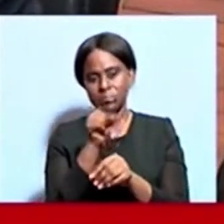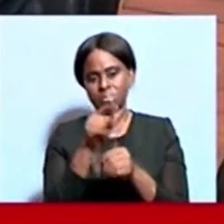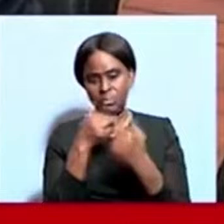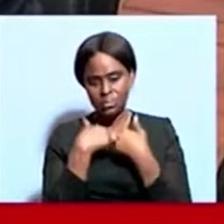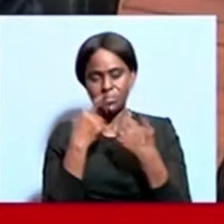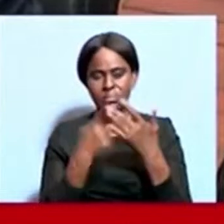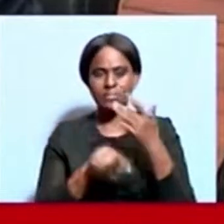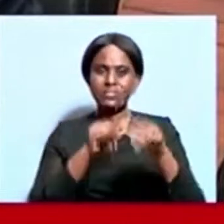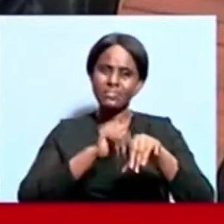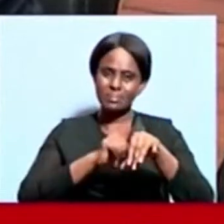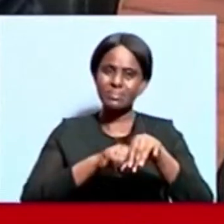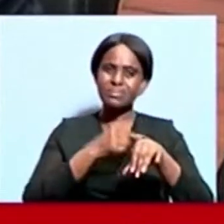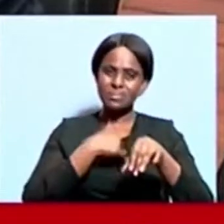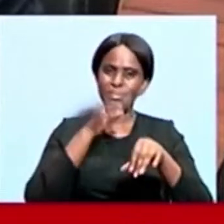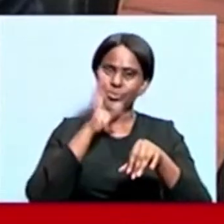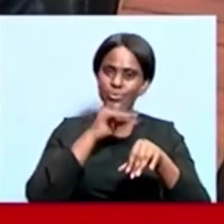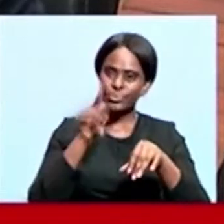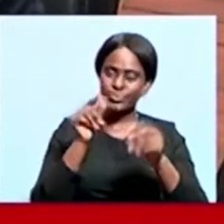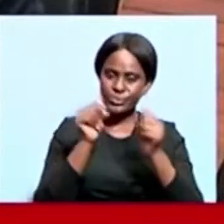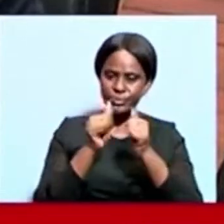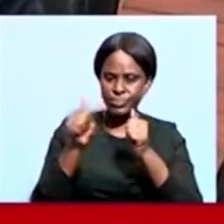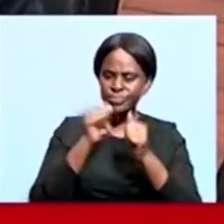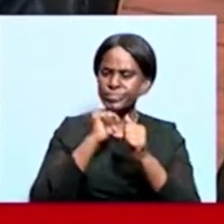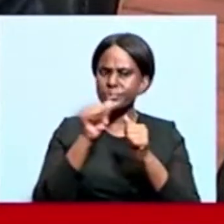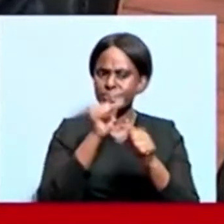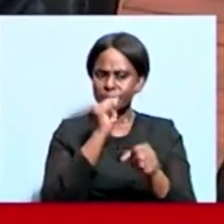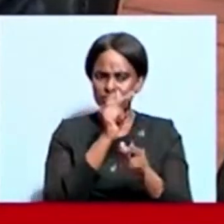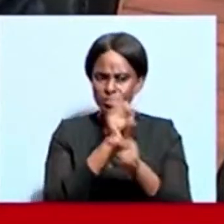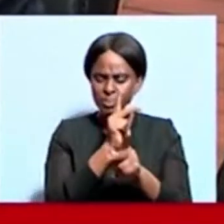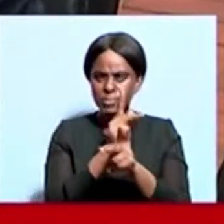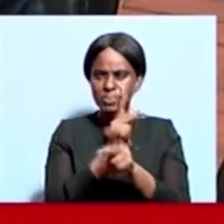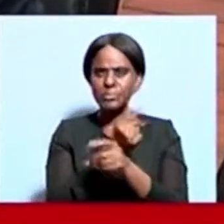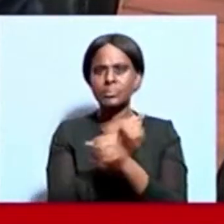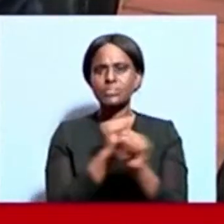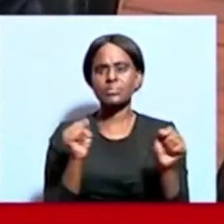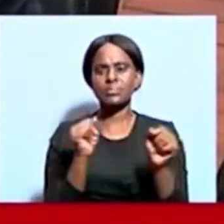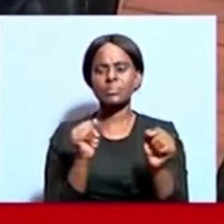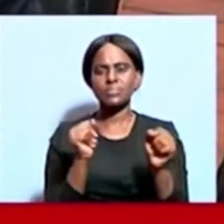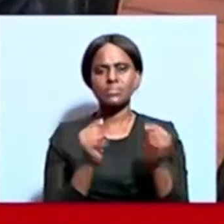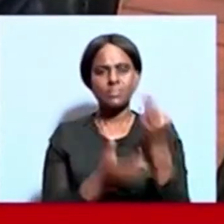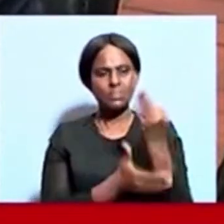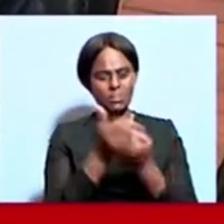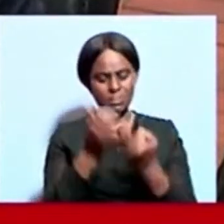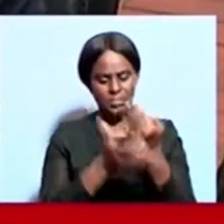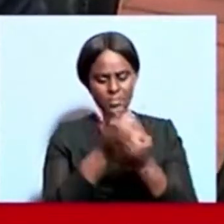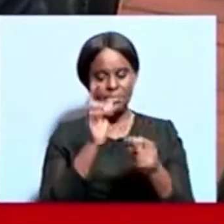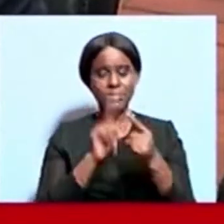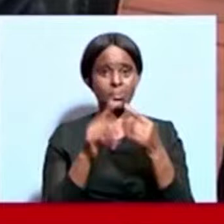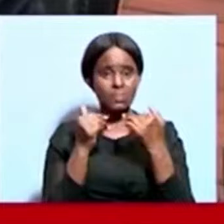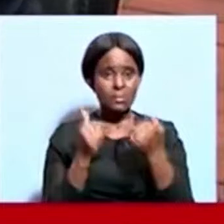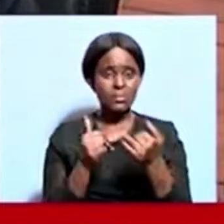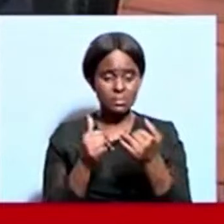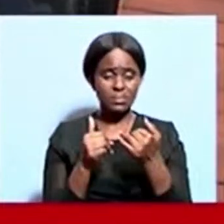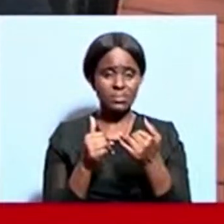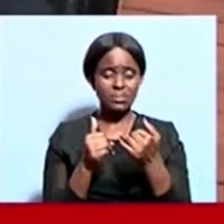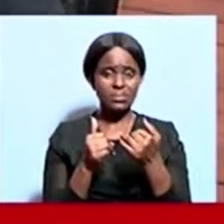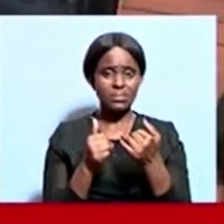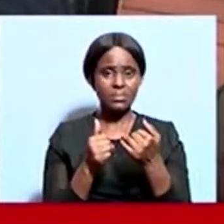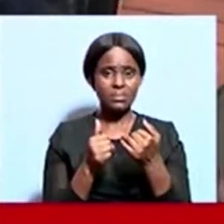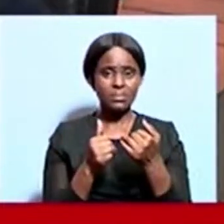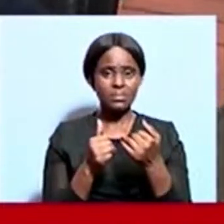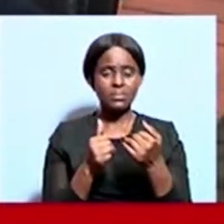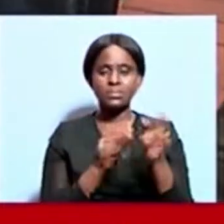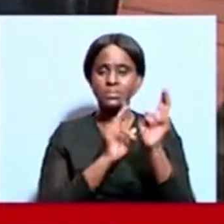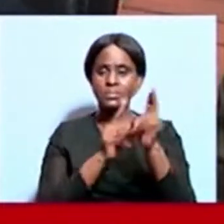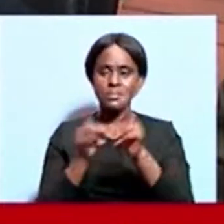the time with them, you couldn't secure these forms, but now the common